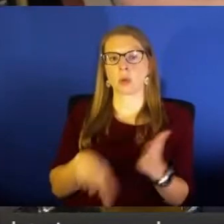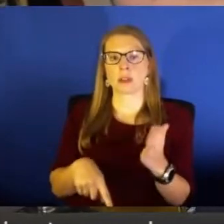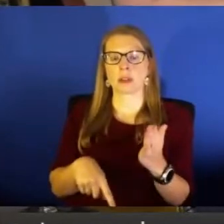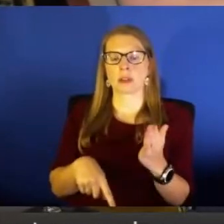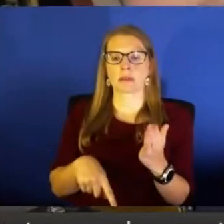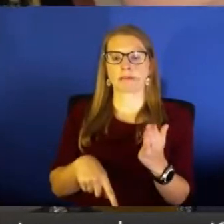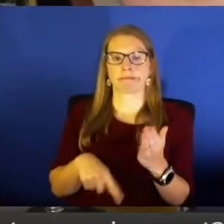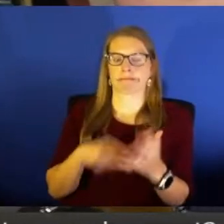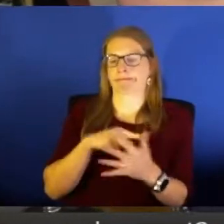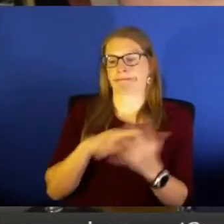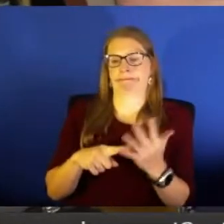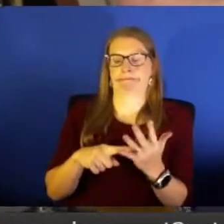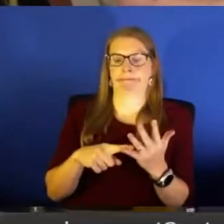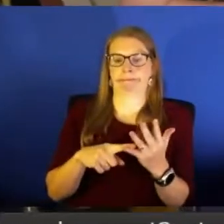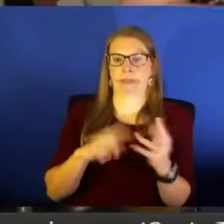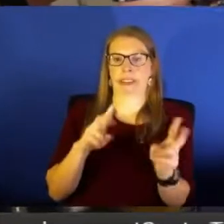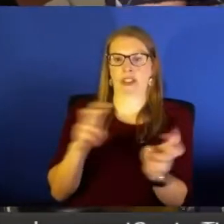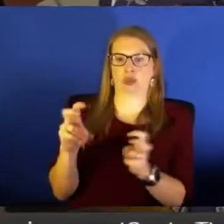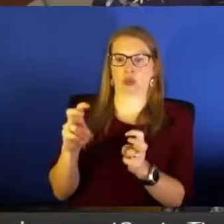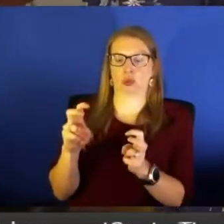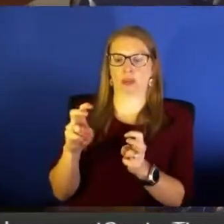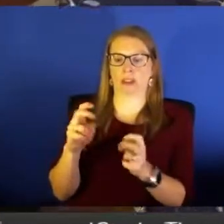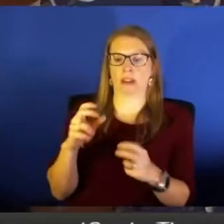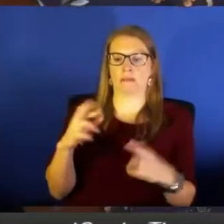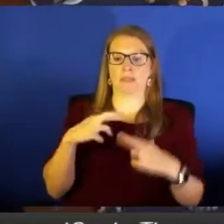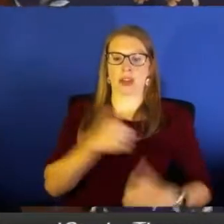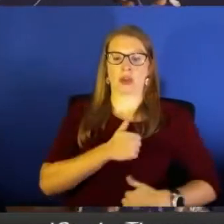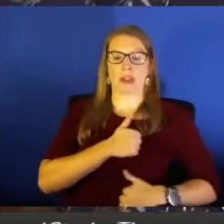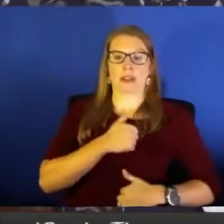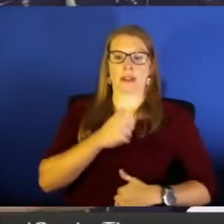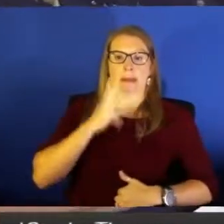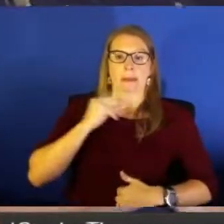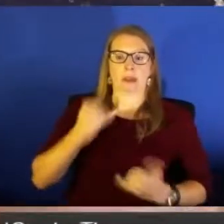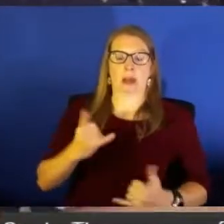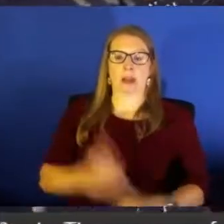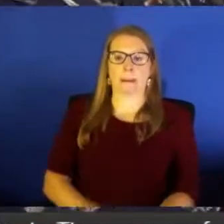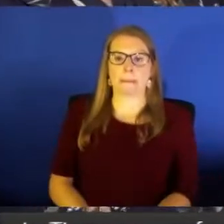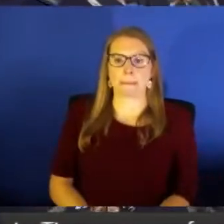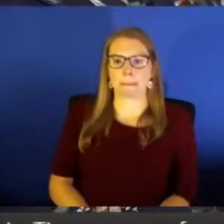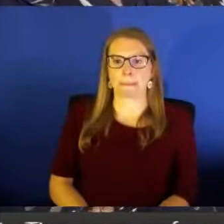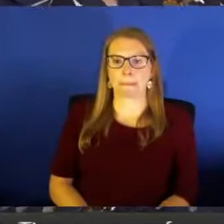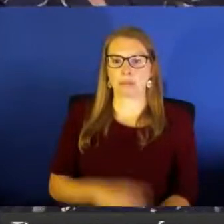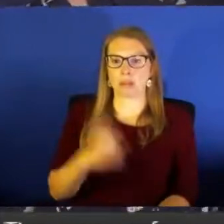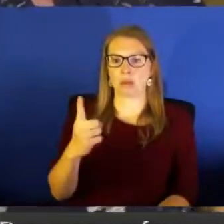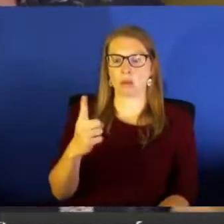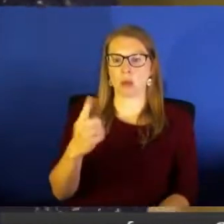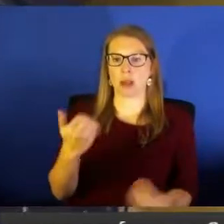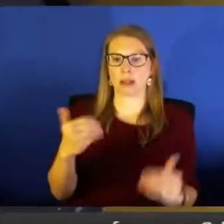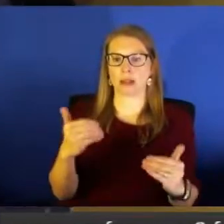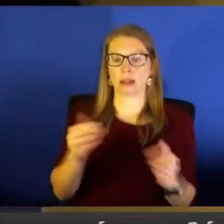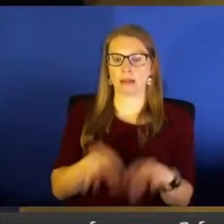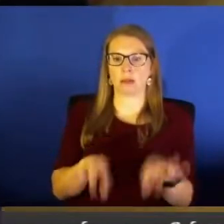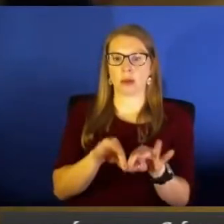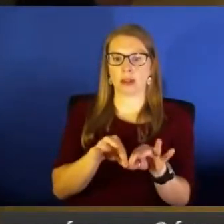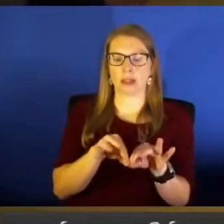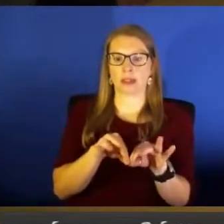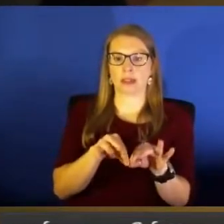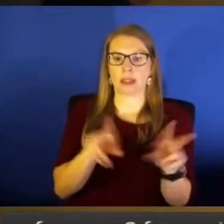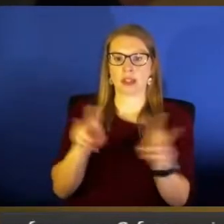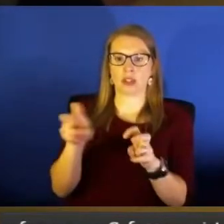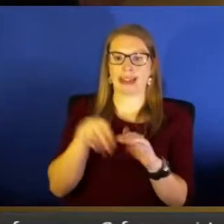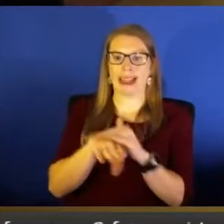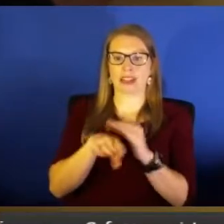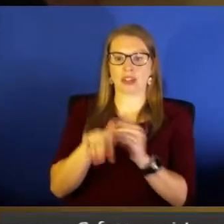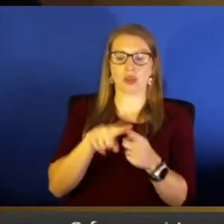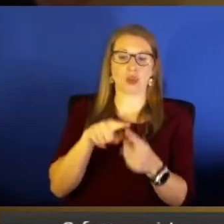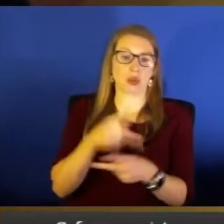that veterans face right now in our time? So one big issue is having access to care. So being able